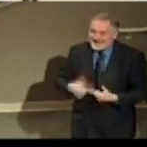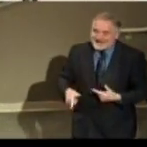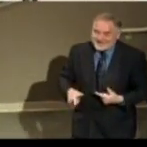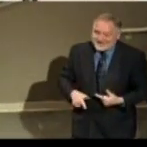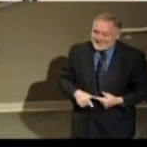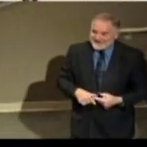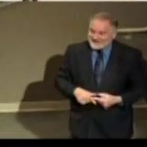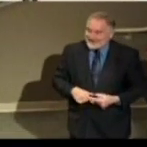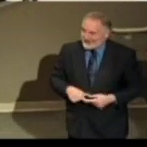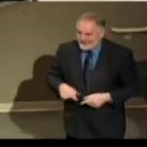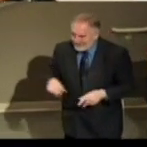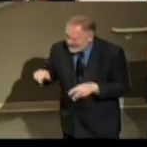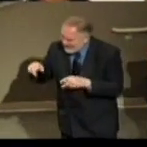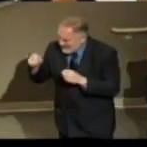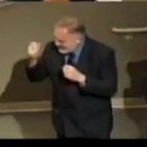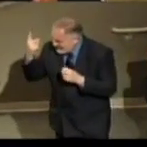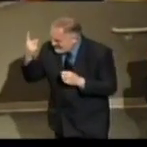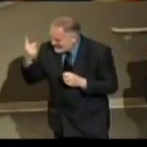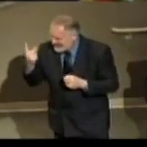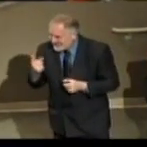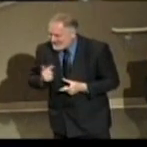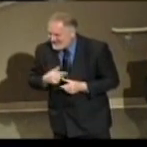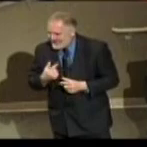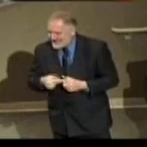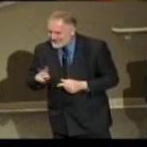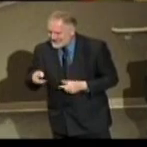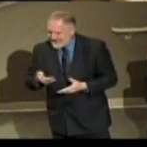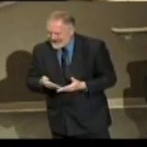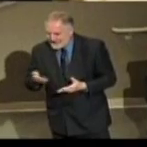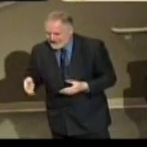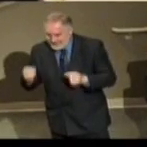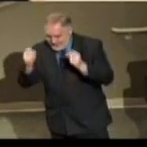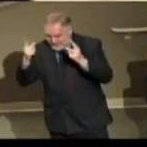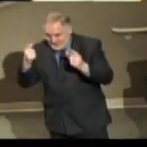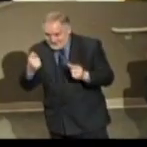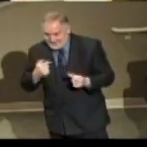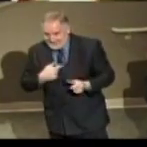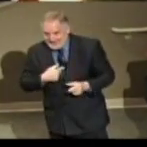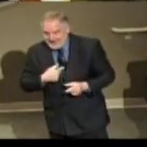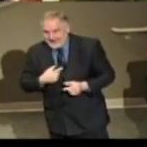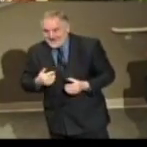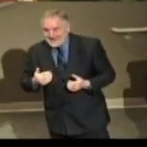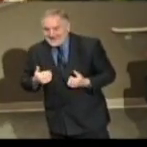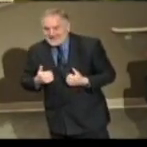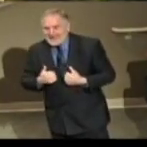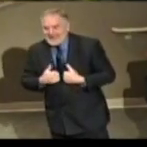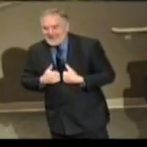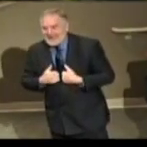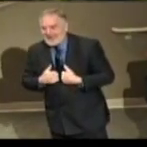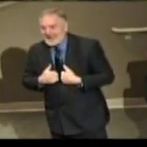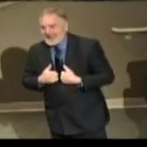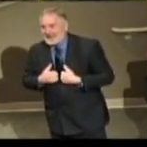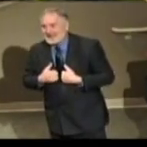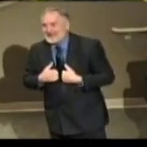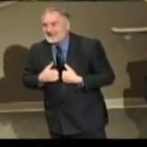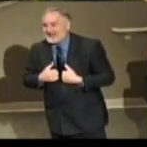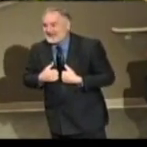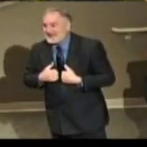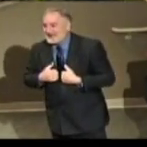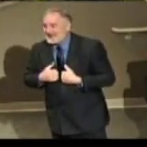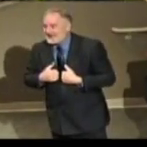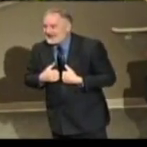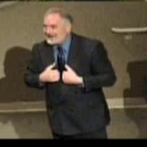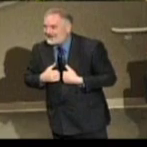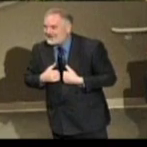over it. The second thing they did just amazed me. They did a paintball face-off. They